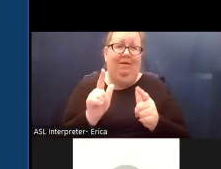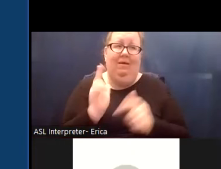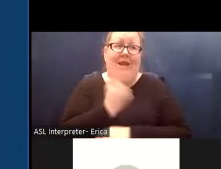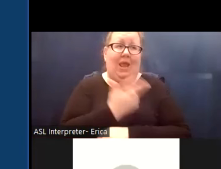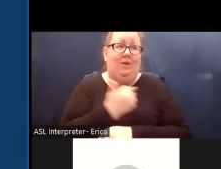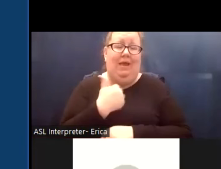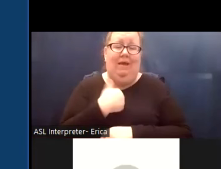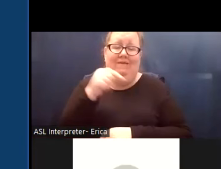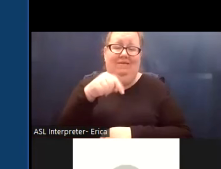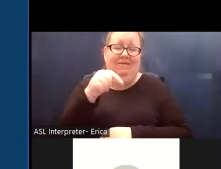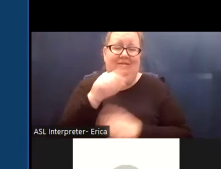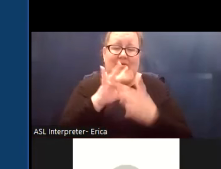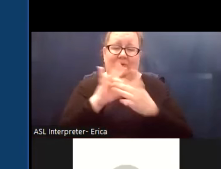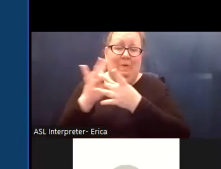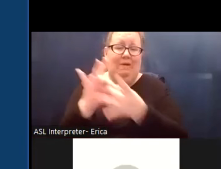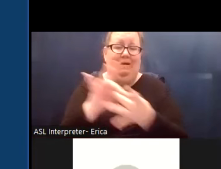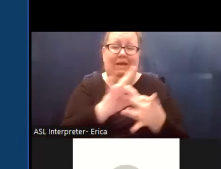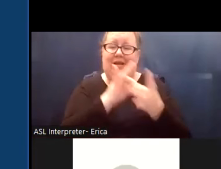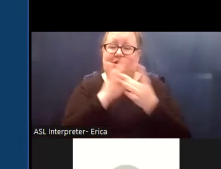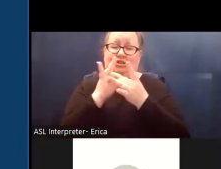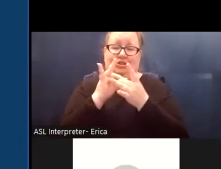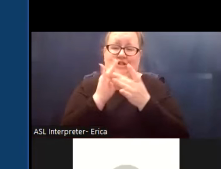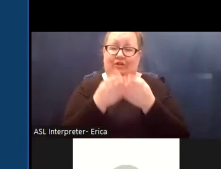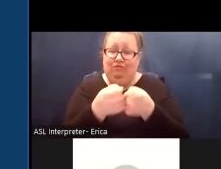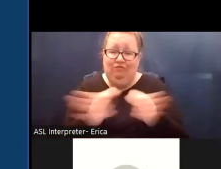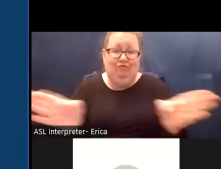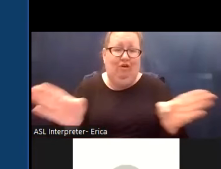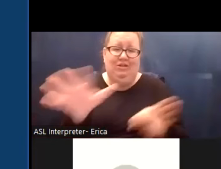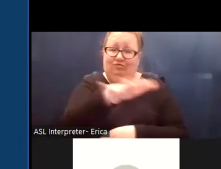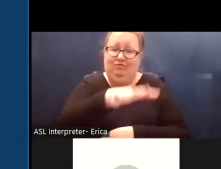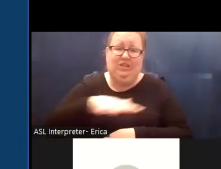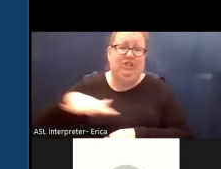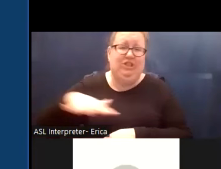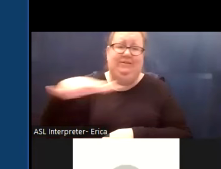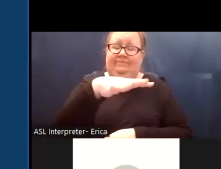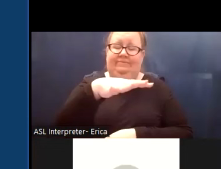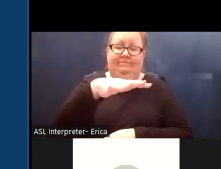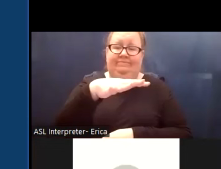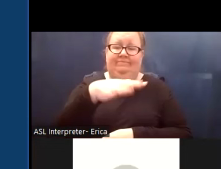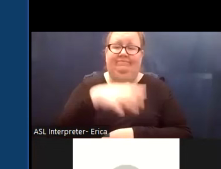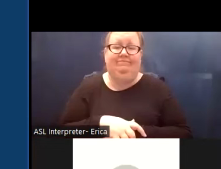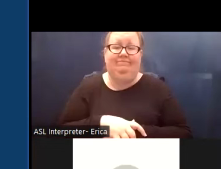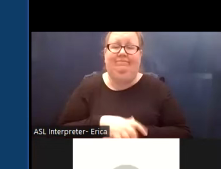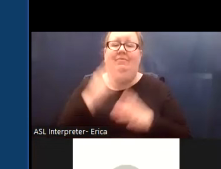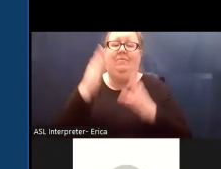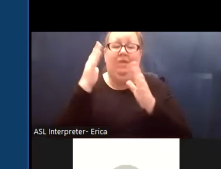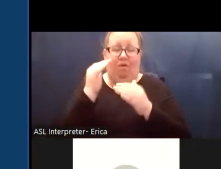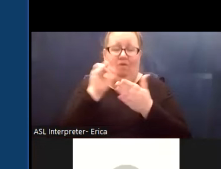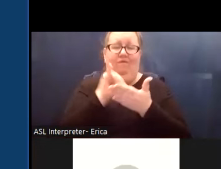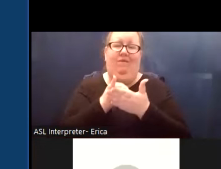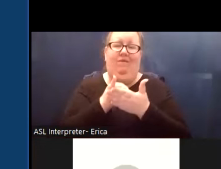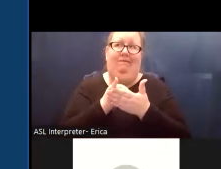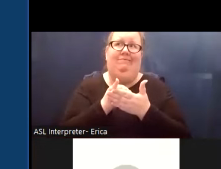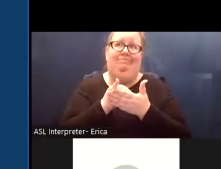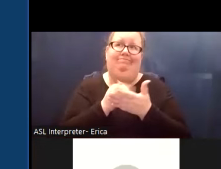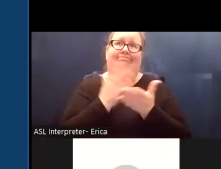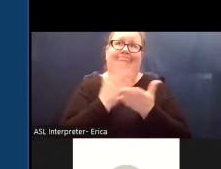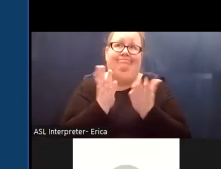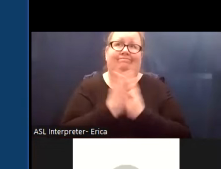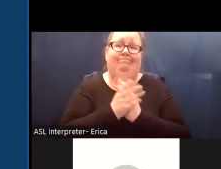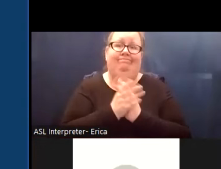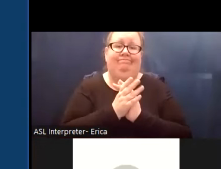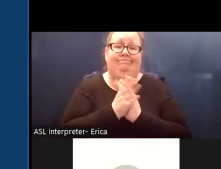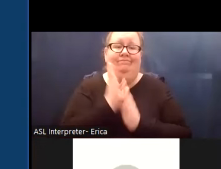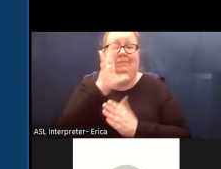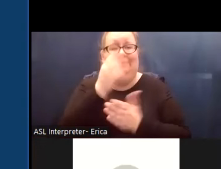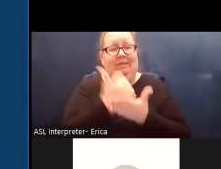this coordination across the region. You know, hopefully that will, you know, help